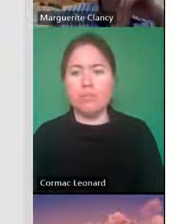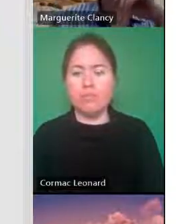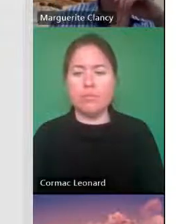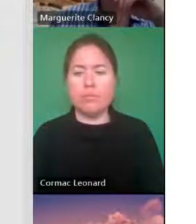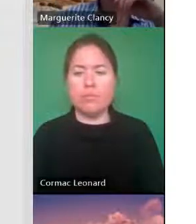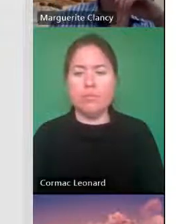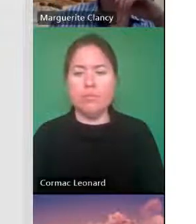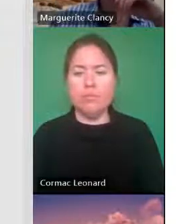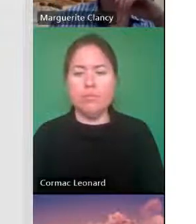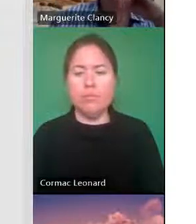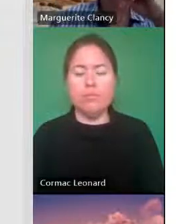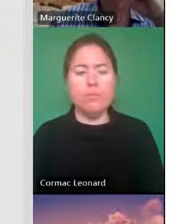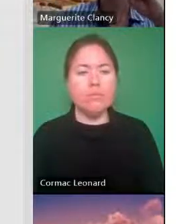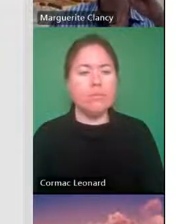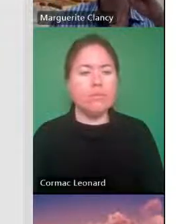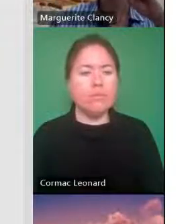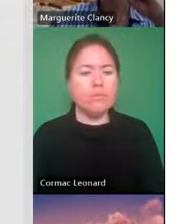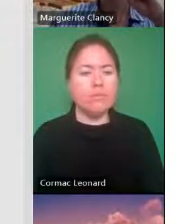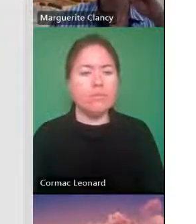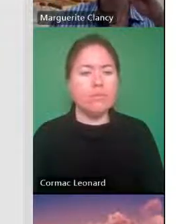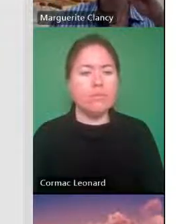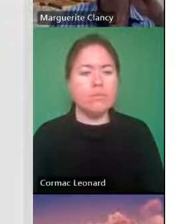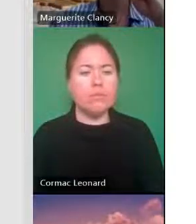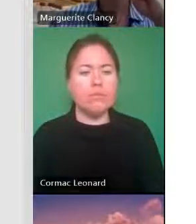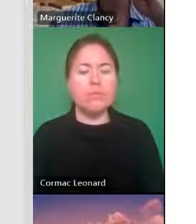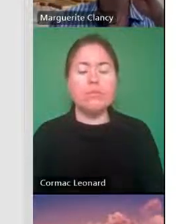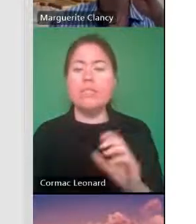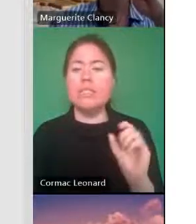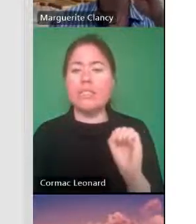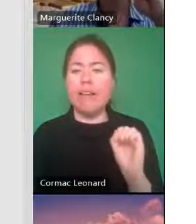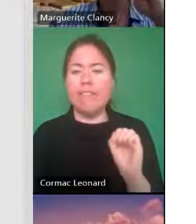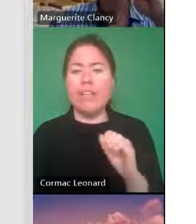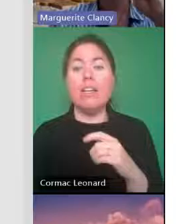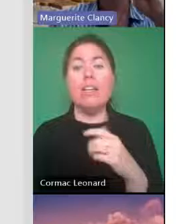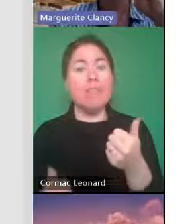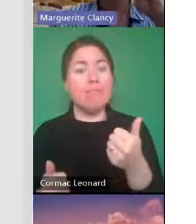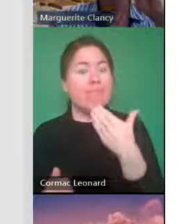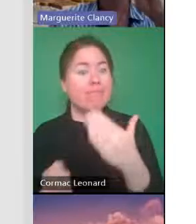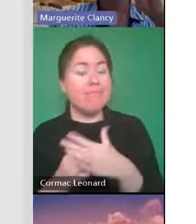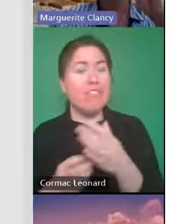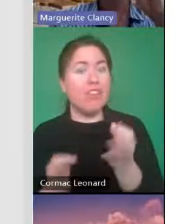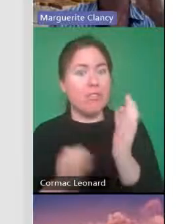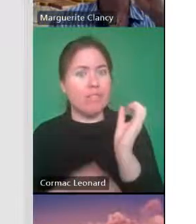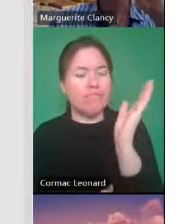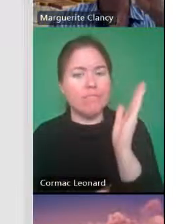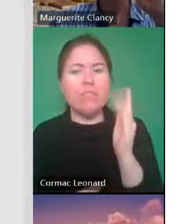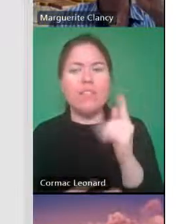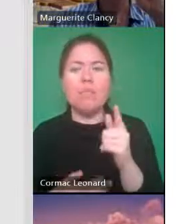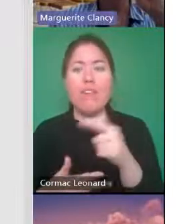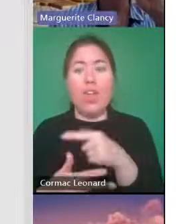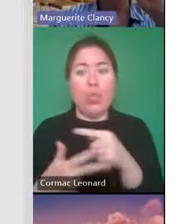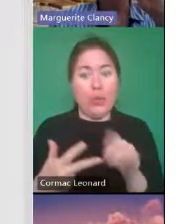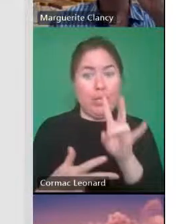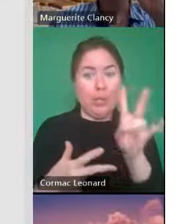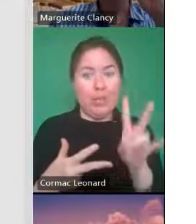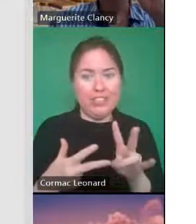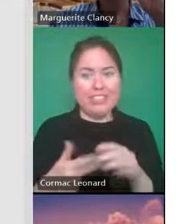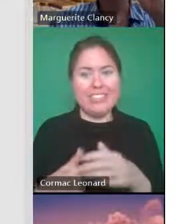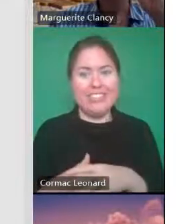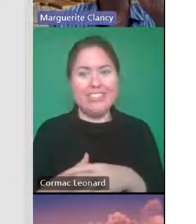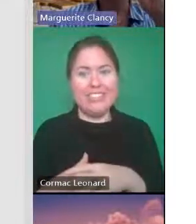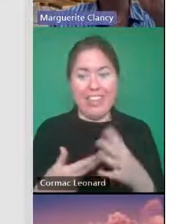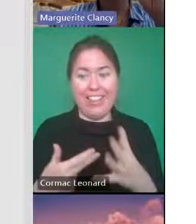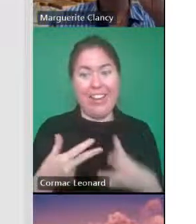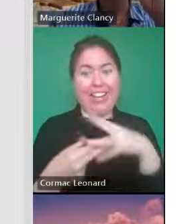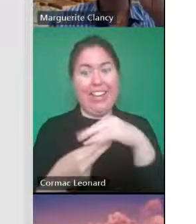I think, yeah. So I think it's from Stephanie. Hi all, thanks for a great webinar. So there's 3 questions. Stephanie's got three for the price. One, which is